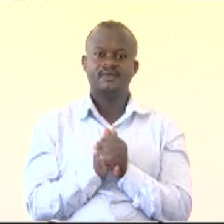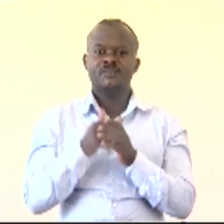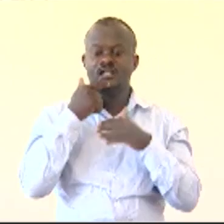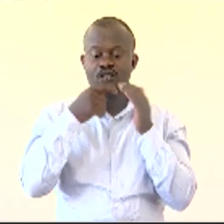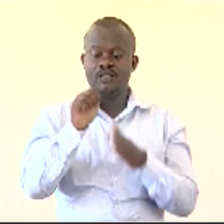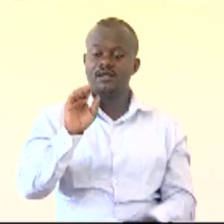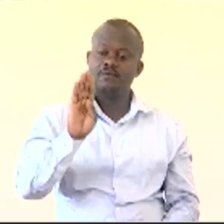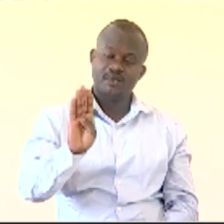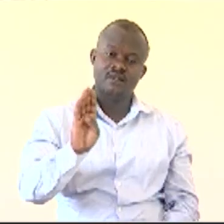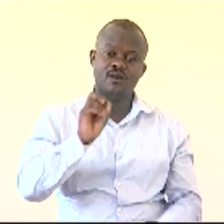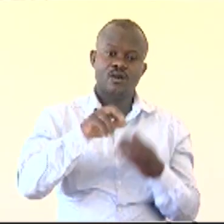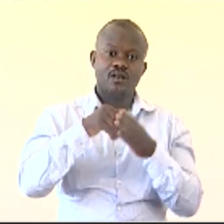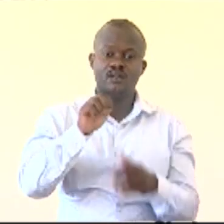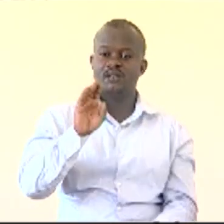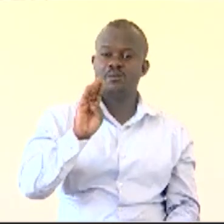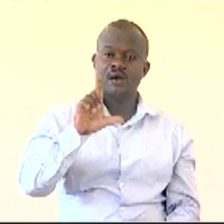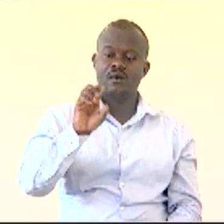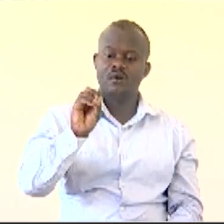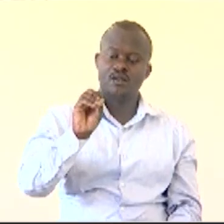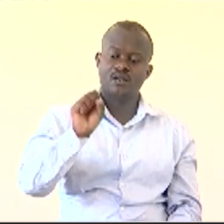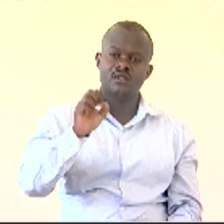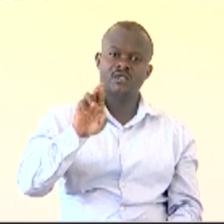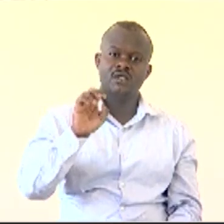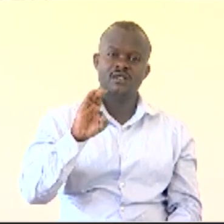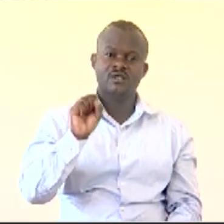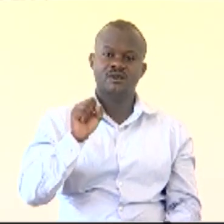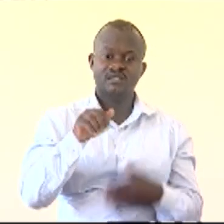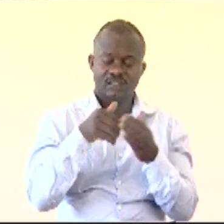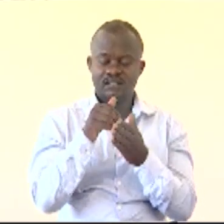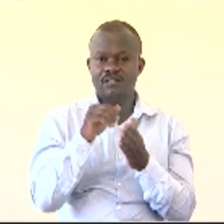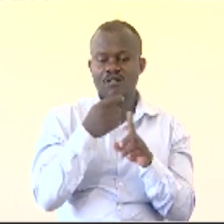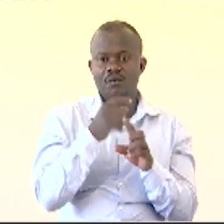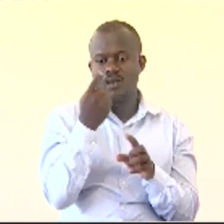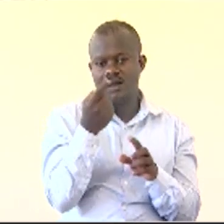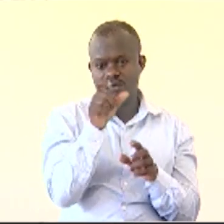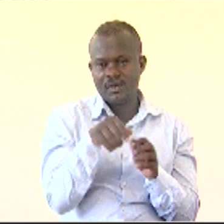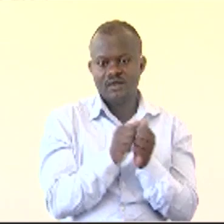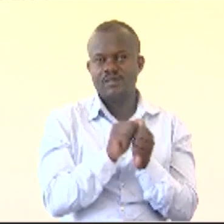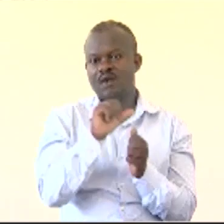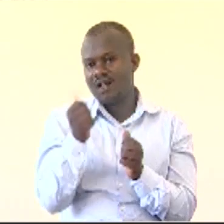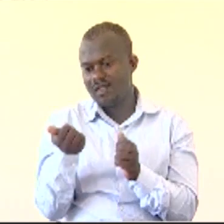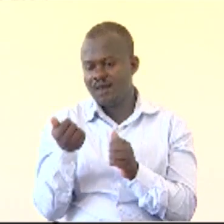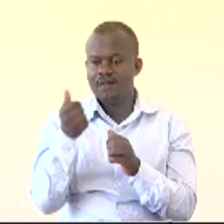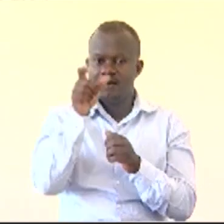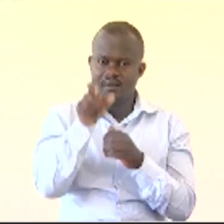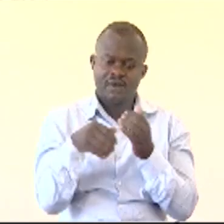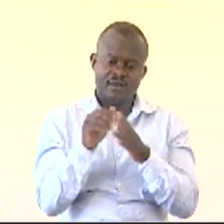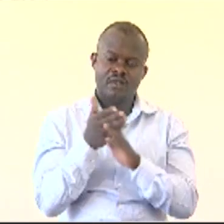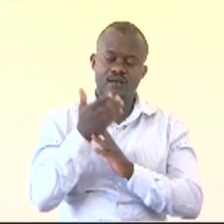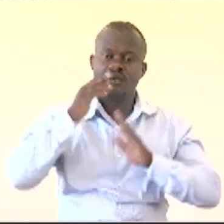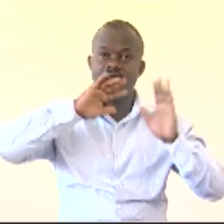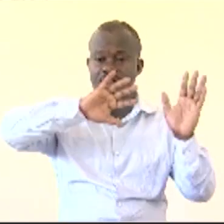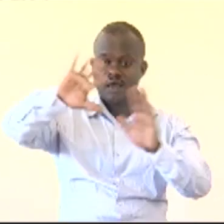TB or tuberculosis is spread from one person to another person through air. If you talk about through